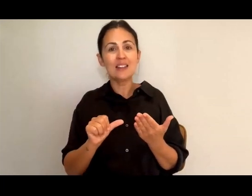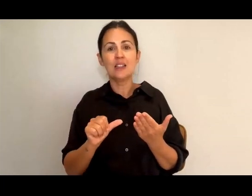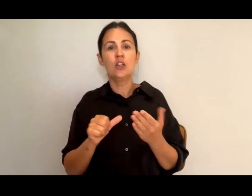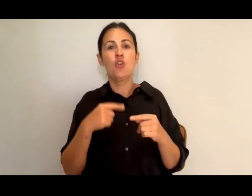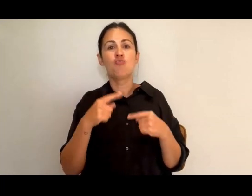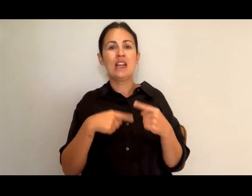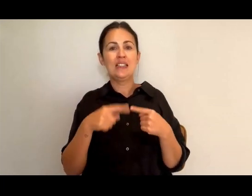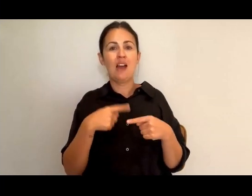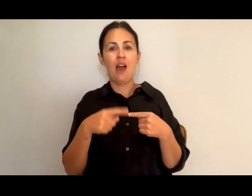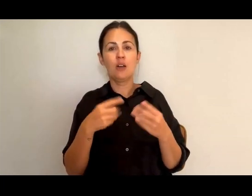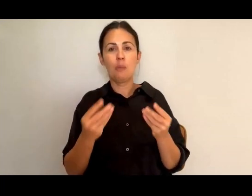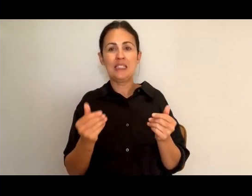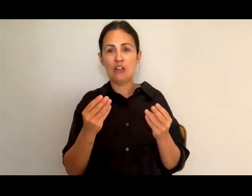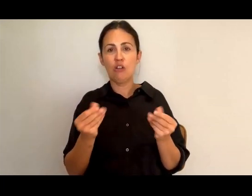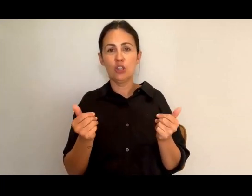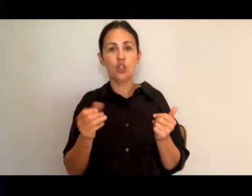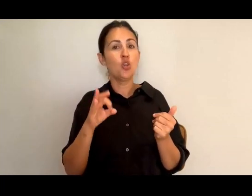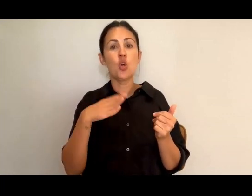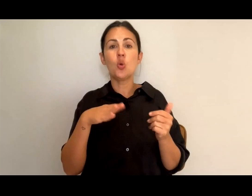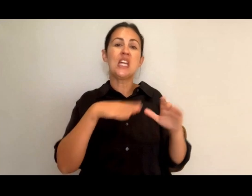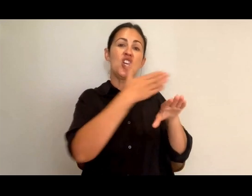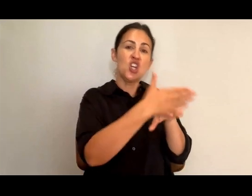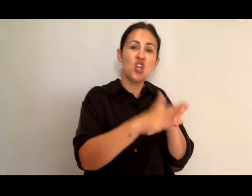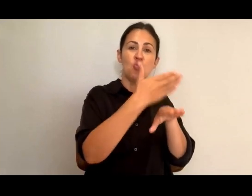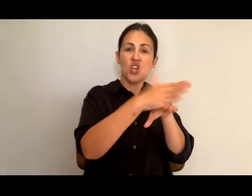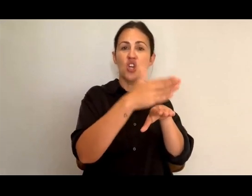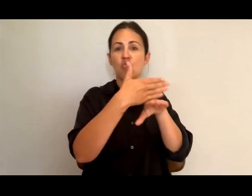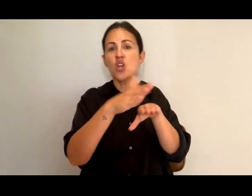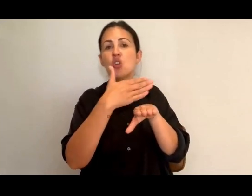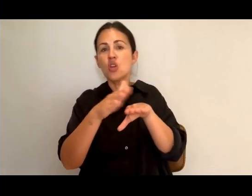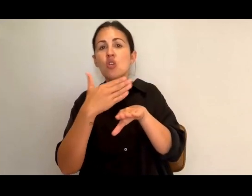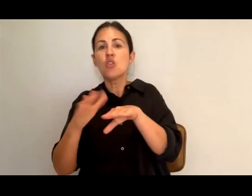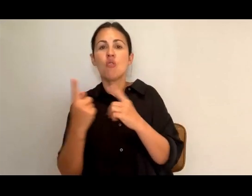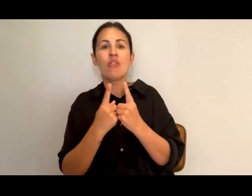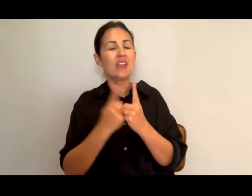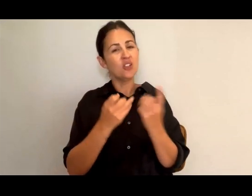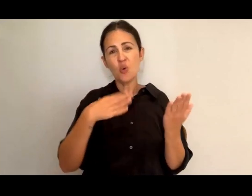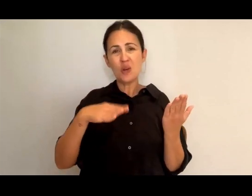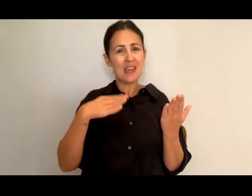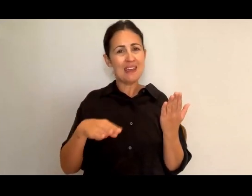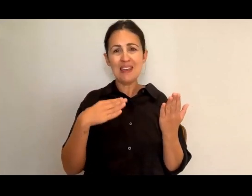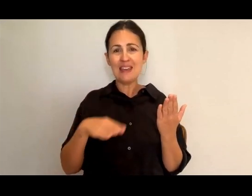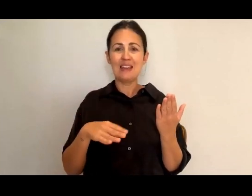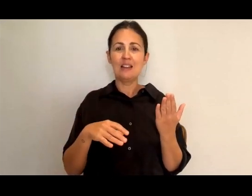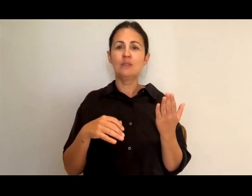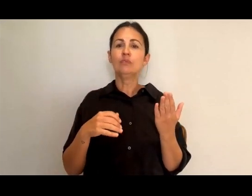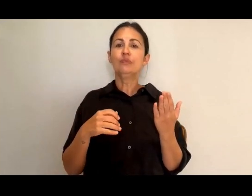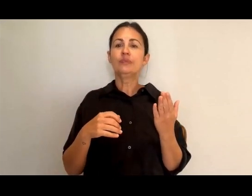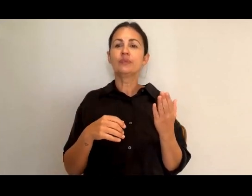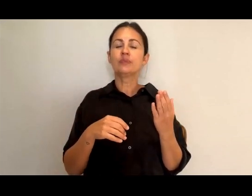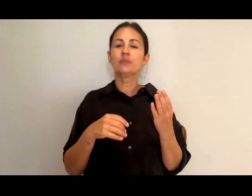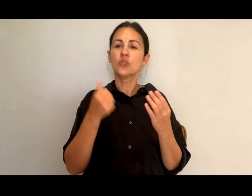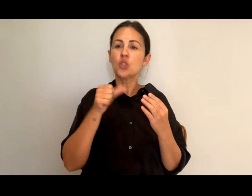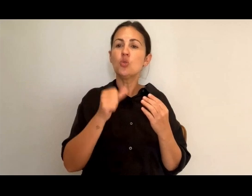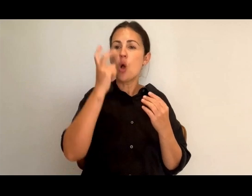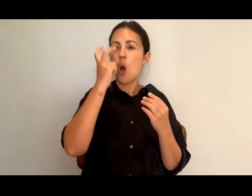raw materials that might have ended up in landfill glued together, but those materials can be torn up, rewoven and refined. So some